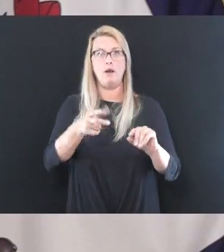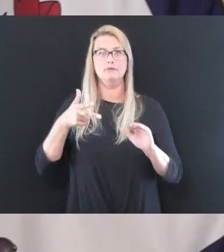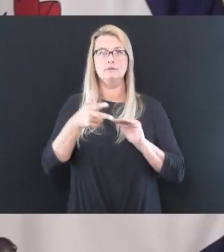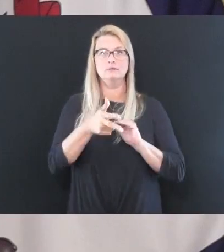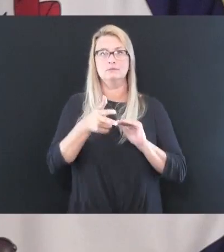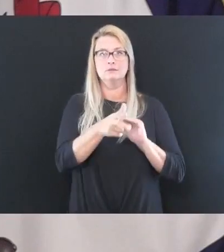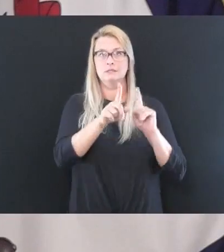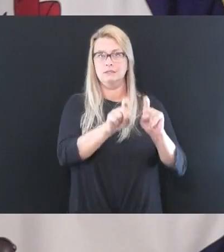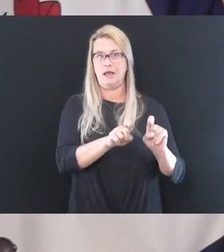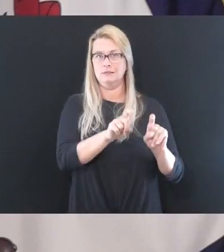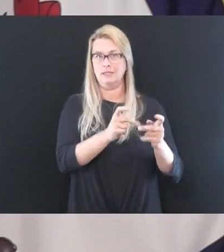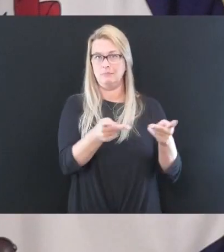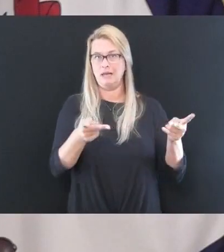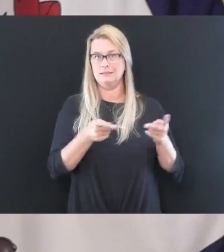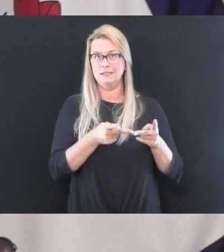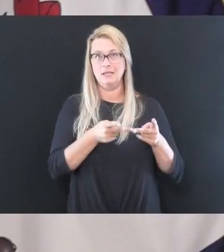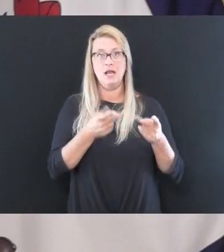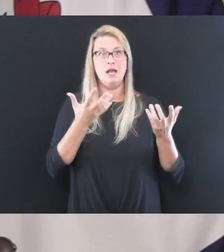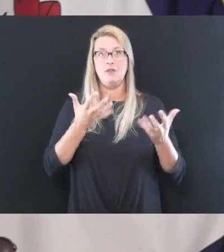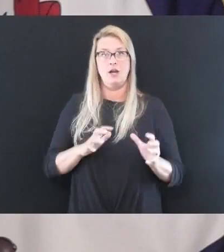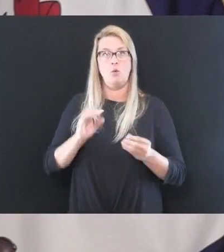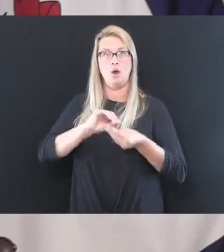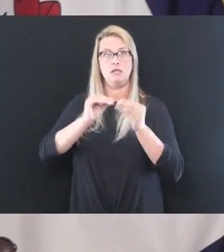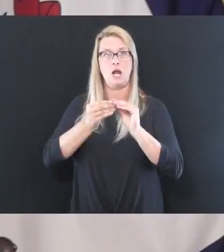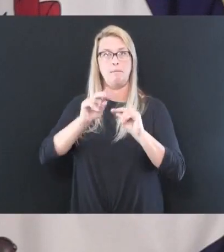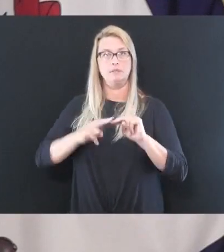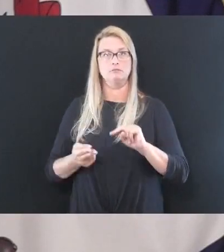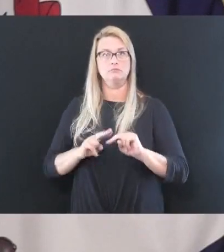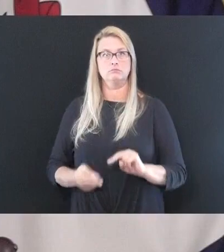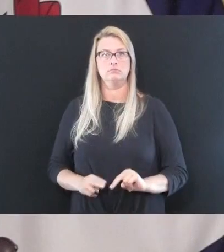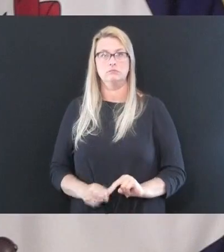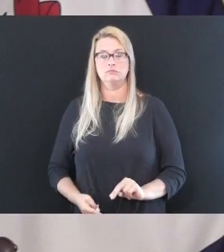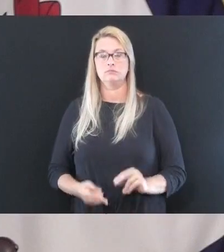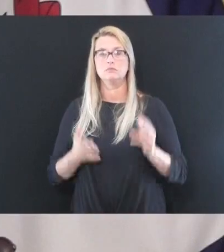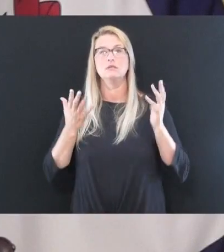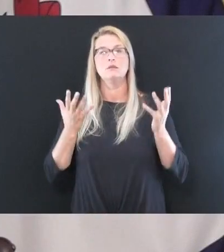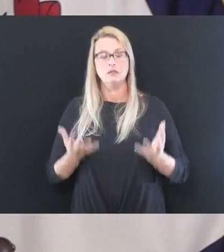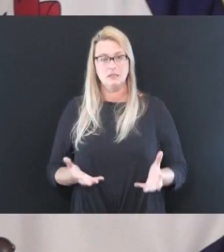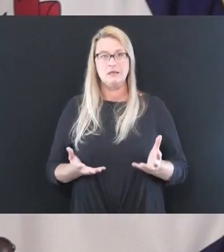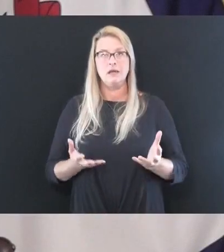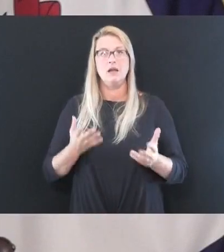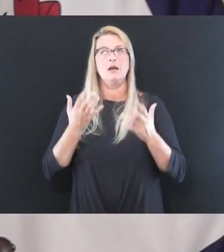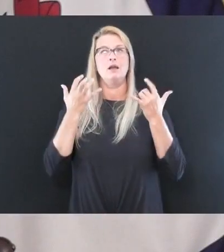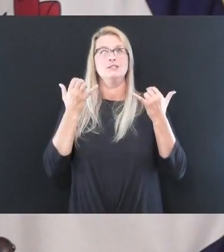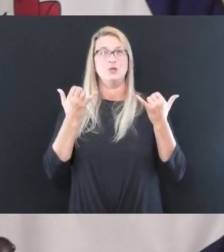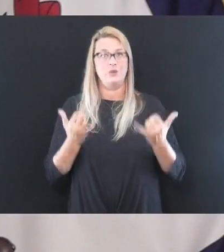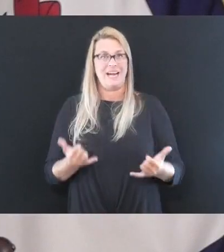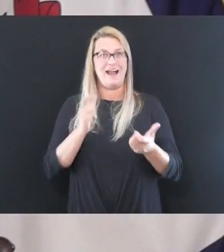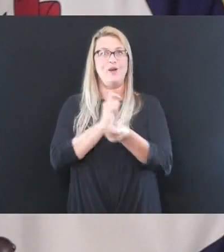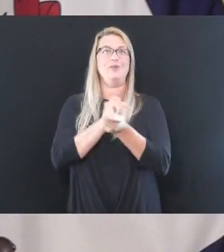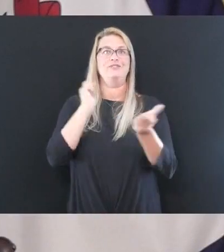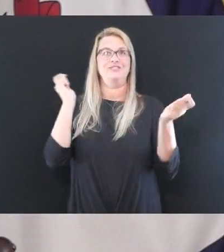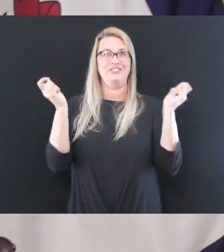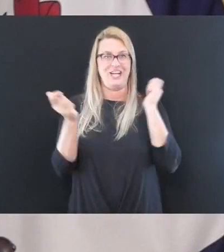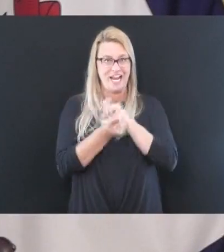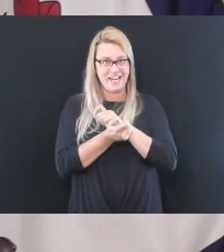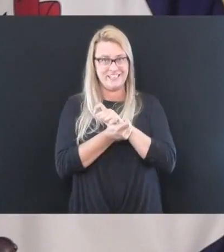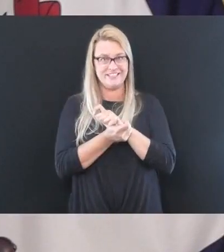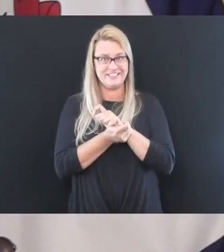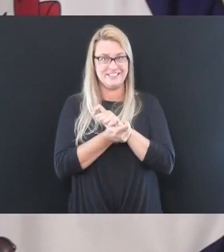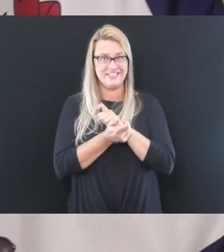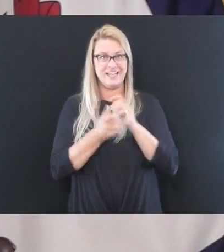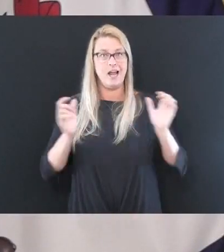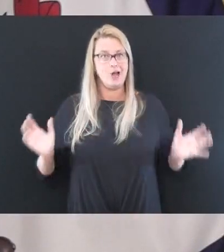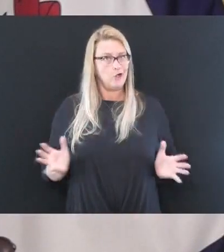if we test, that hits our infection rate, and we didn't have the other side of the equation put together for them to be able to be